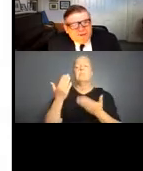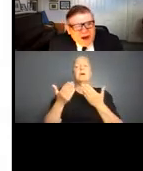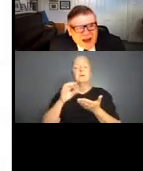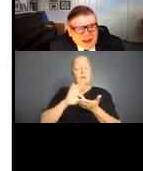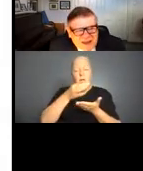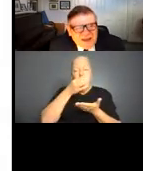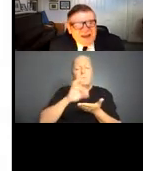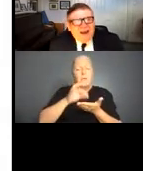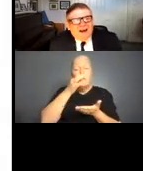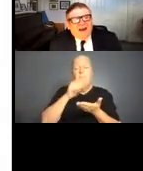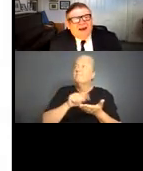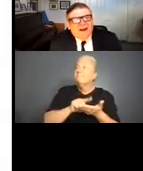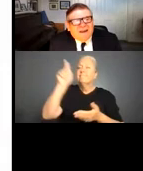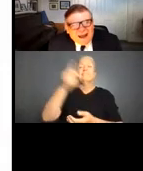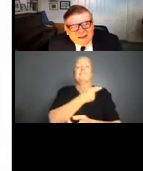sanitary products,